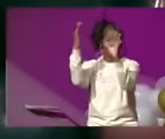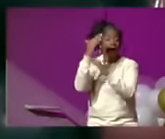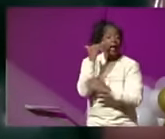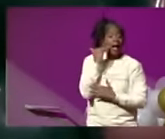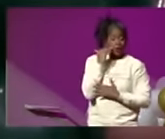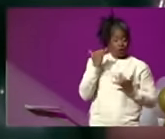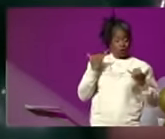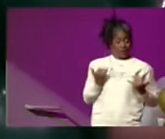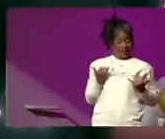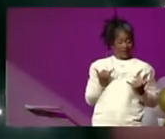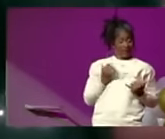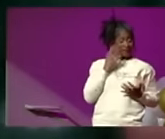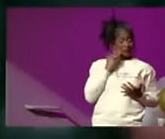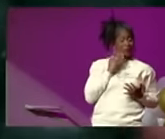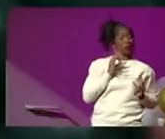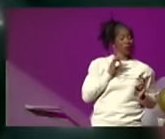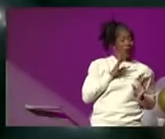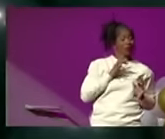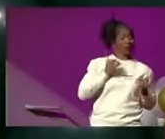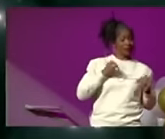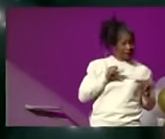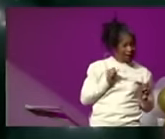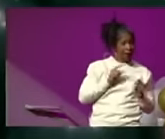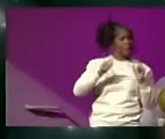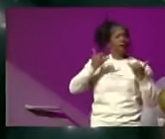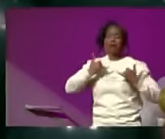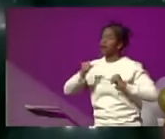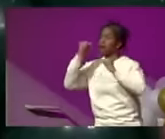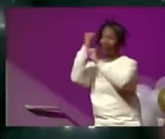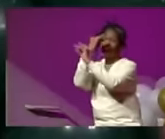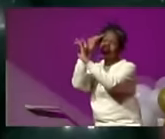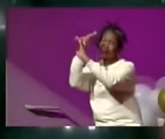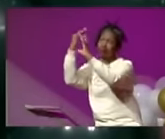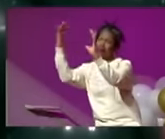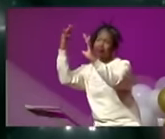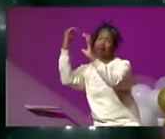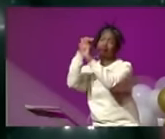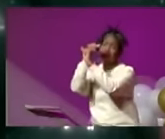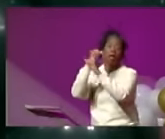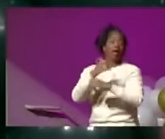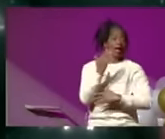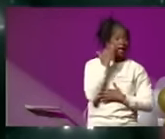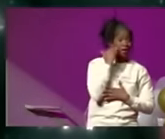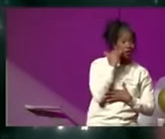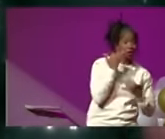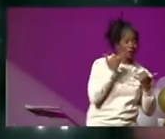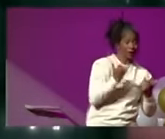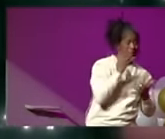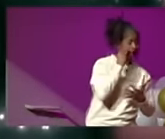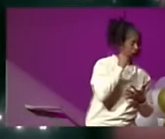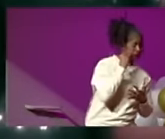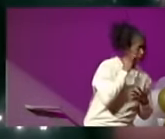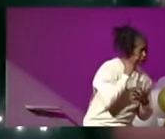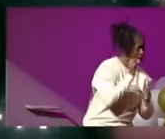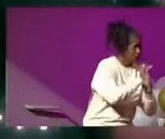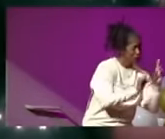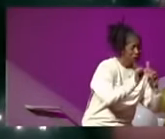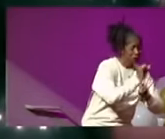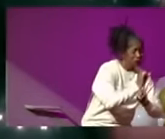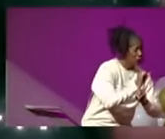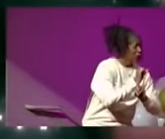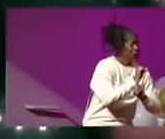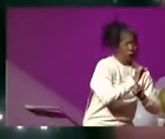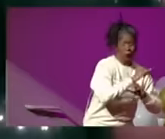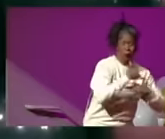having a hard time, but you keep on dreaming. I know life has turned dark, but you keep on dreaming. I know you've lost